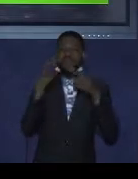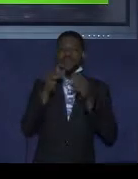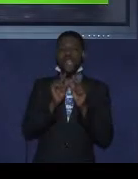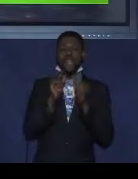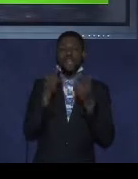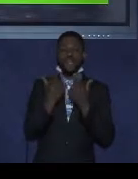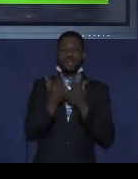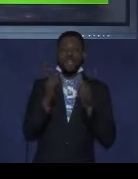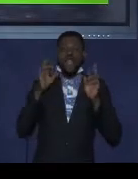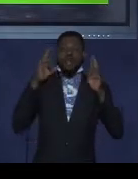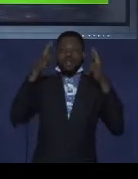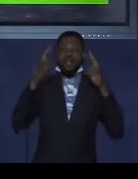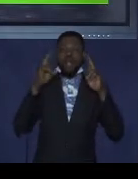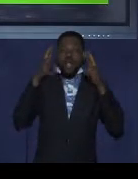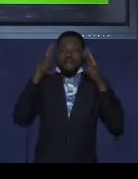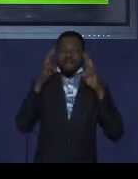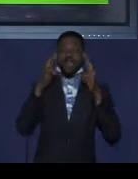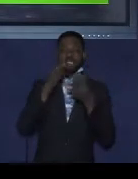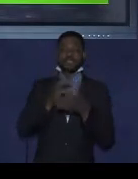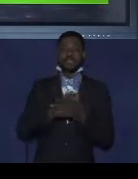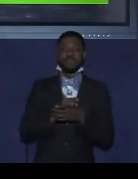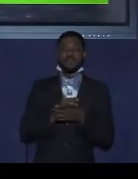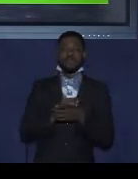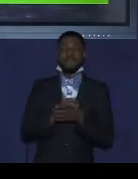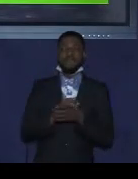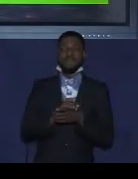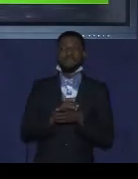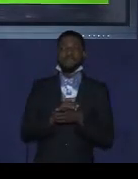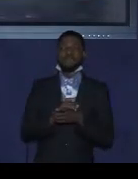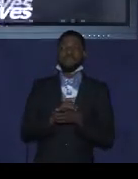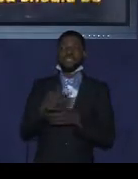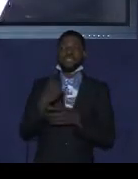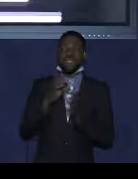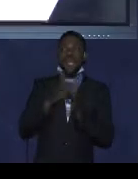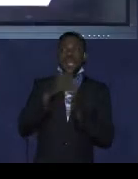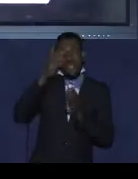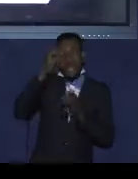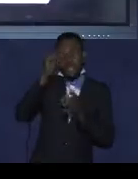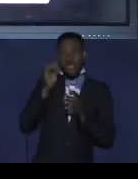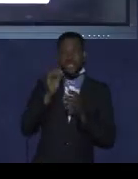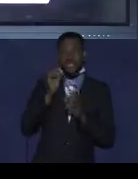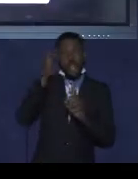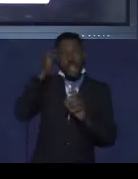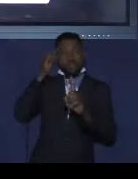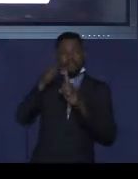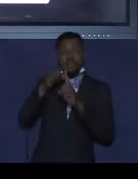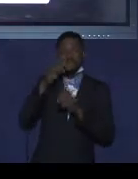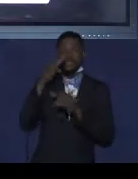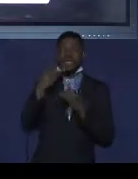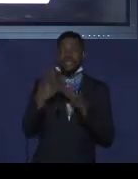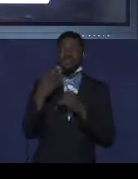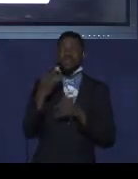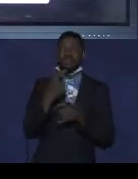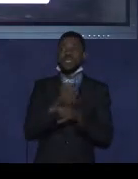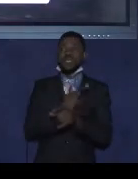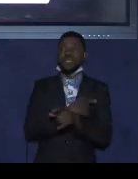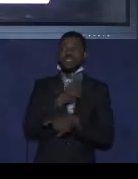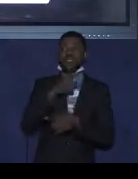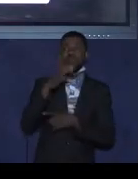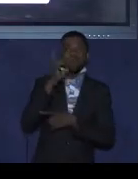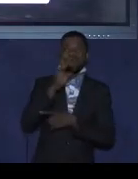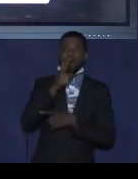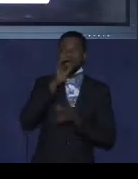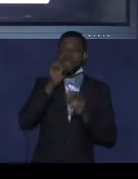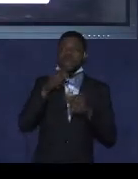that. Group conflict. The learning objectives: by the end of the lesson, you should be